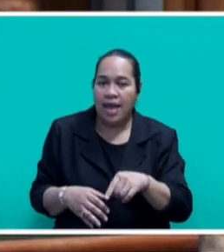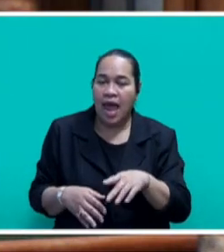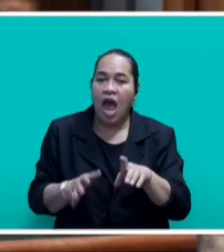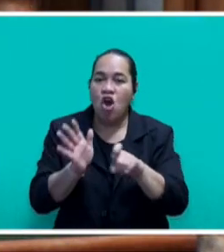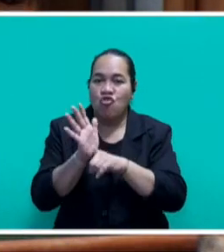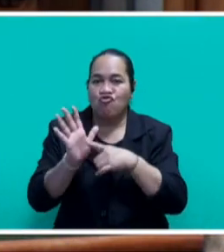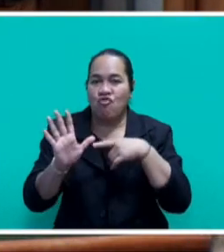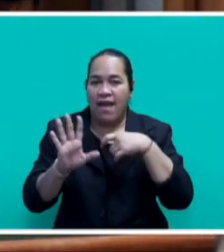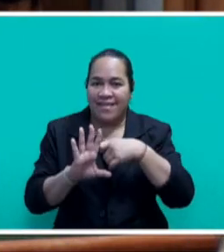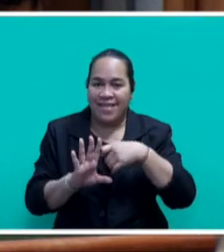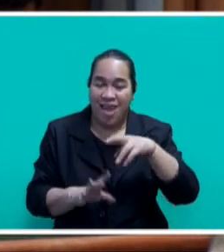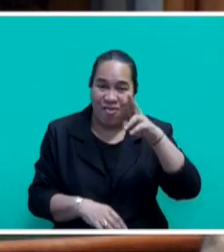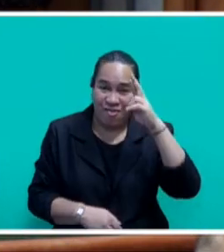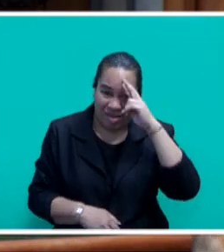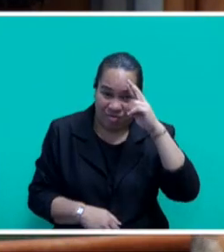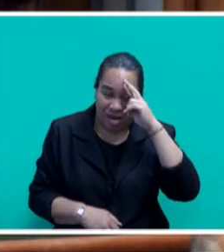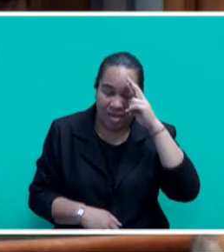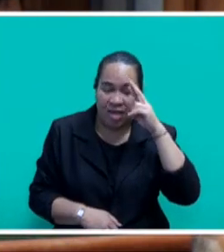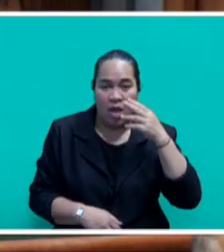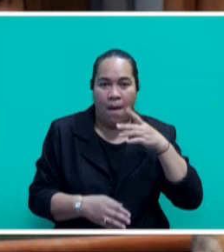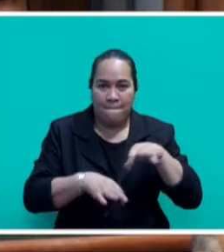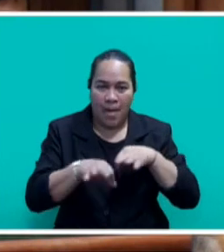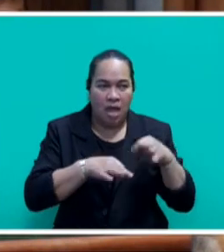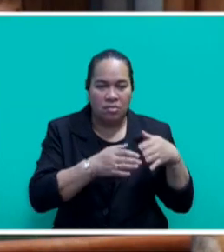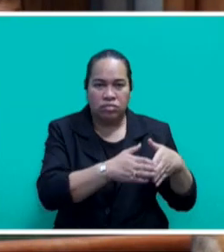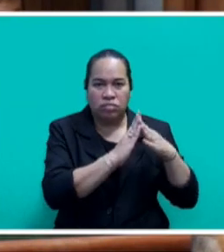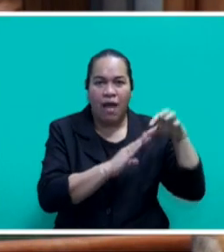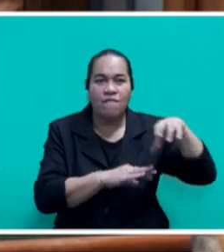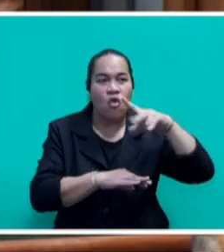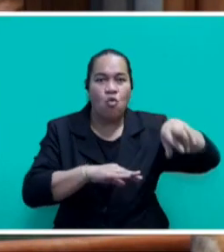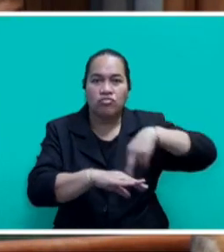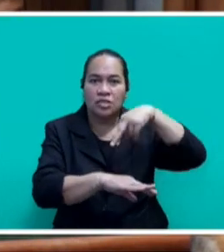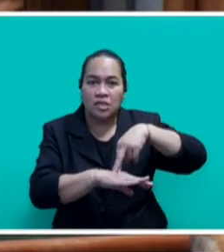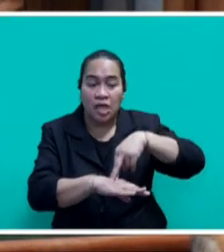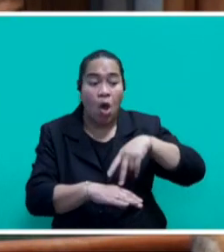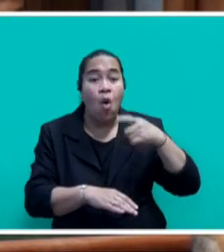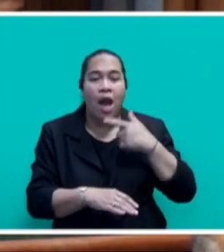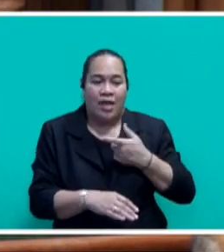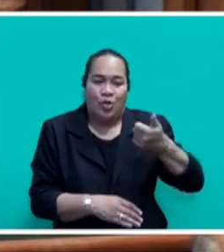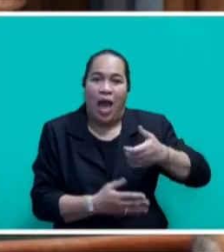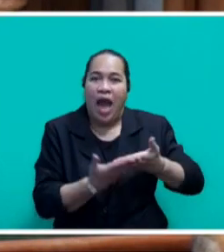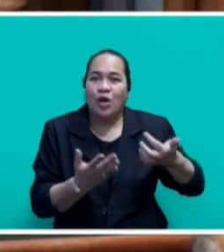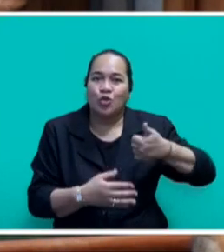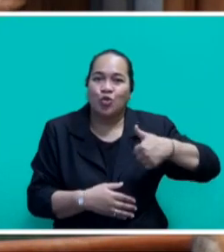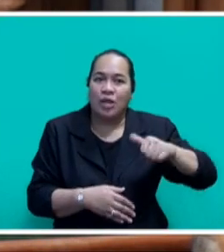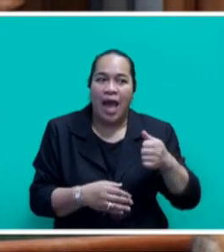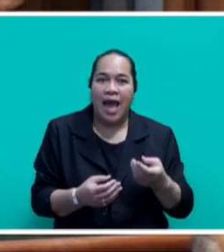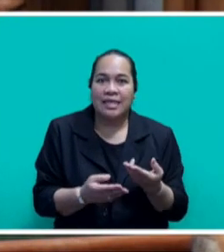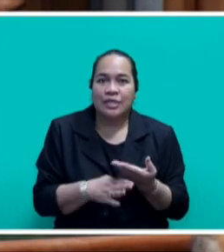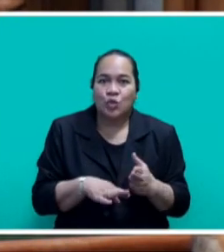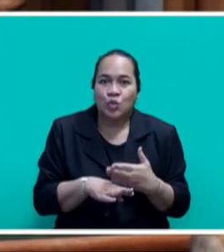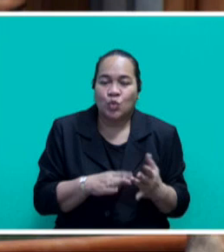Reykjavik. This center will be used to demonstrate modern technology and for the